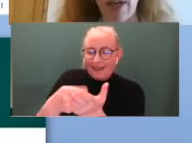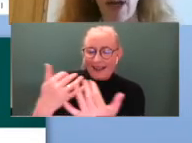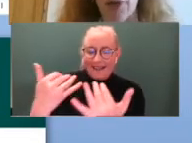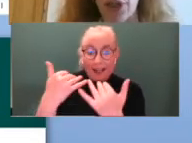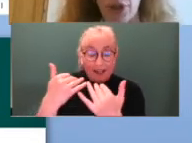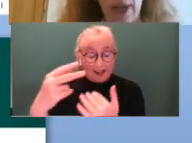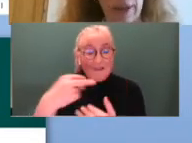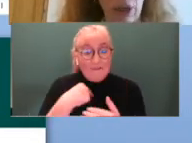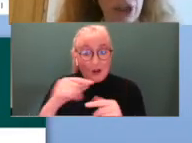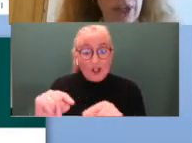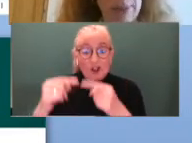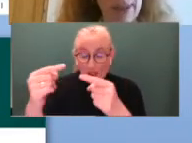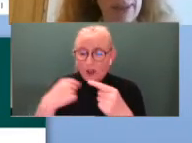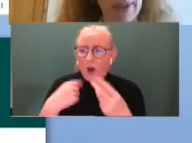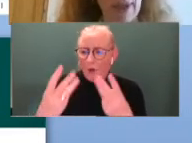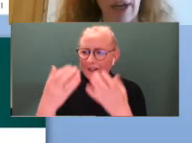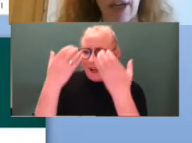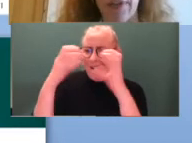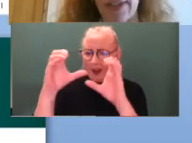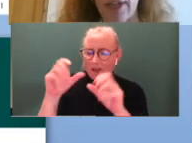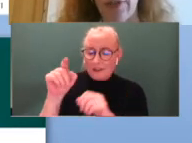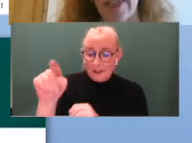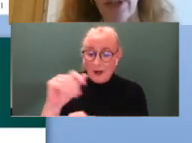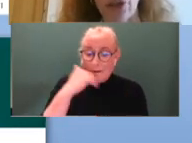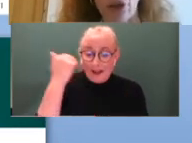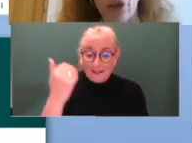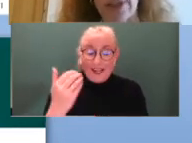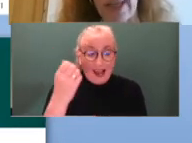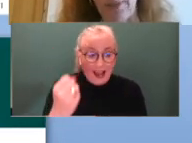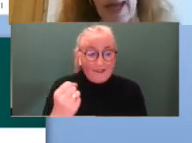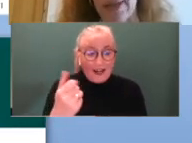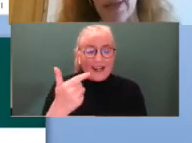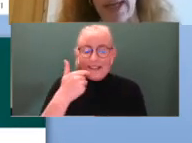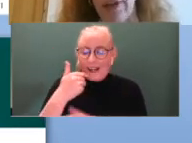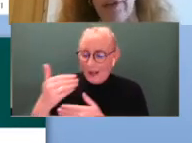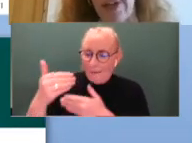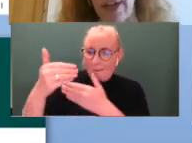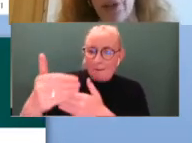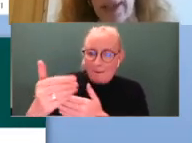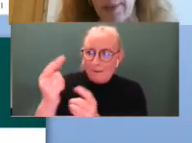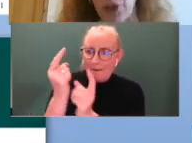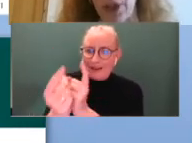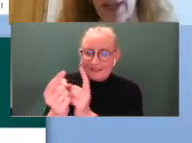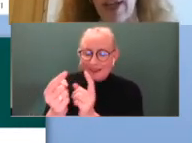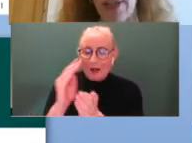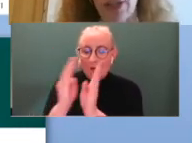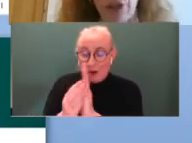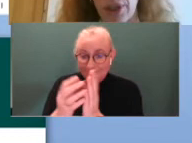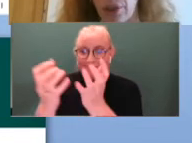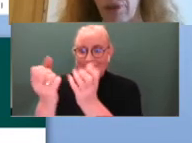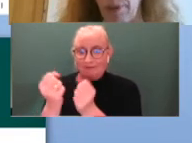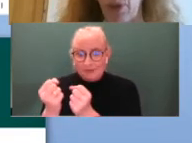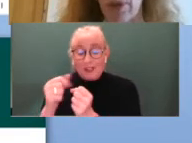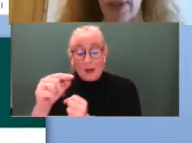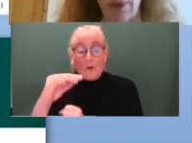And I just want to acknowledge that, because there was a kind of a sort of second trawl, a second pass to gather the financial data, but that is